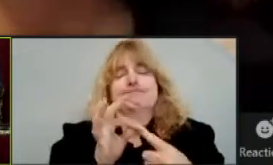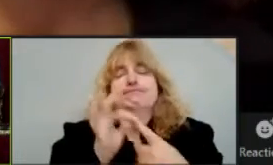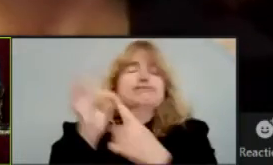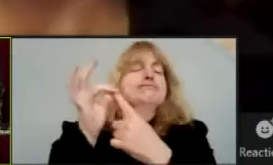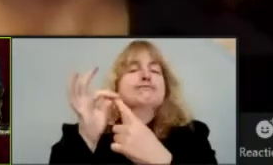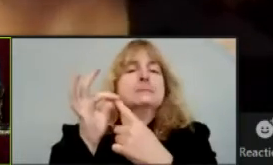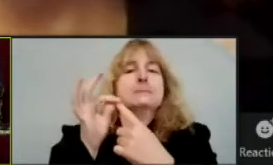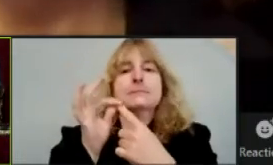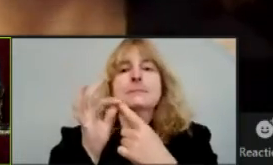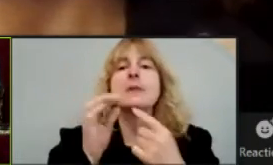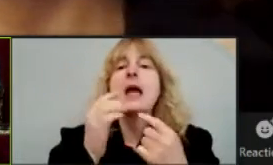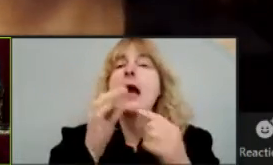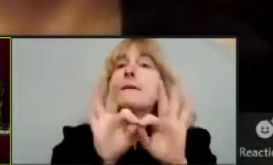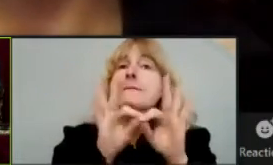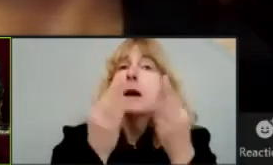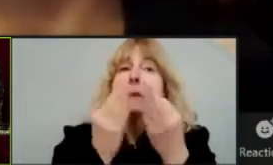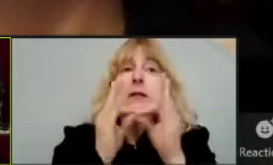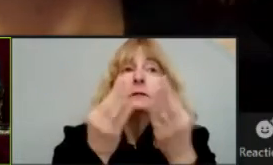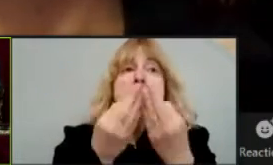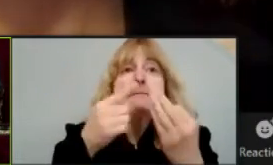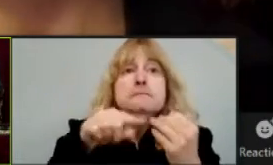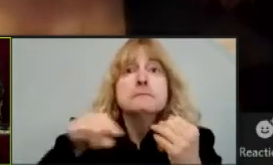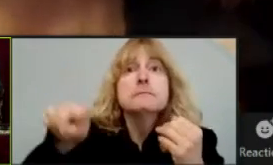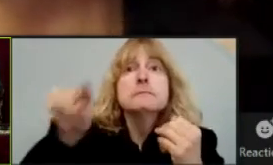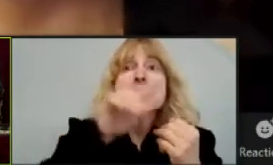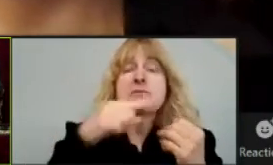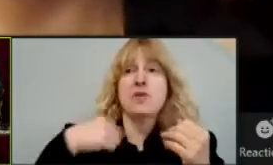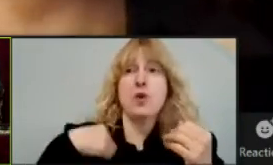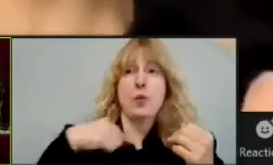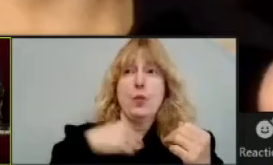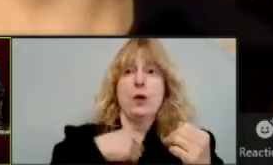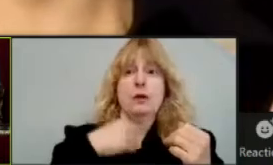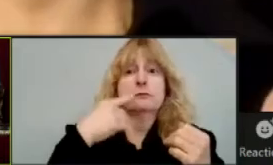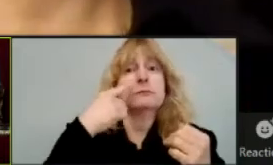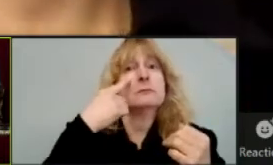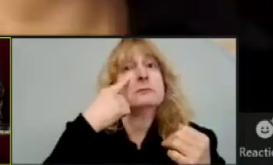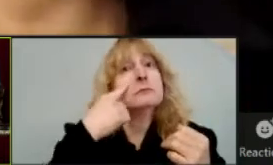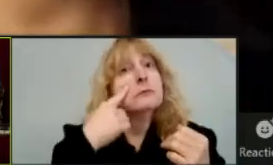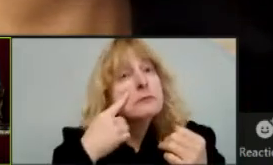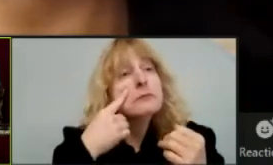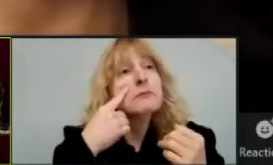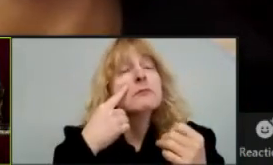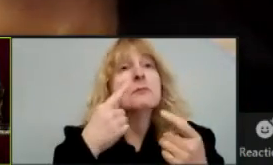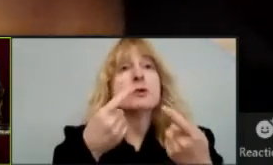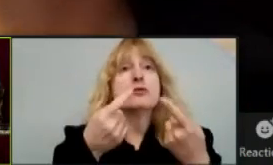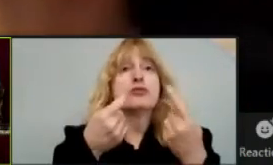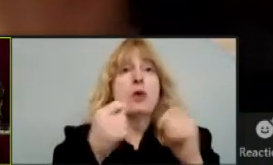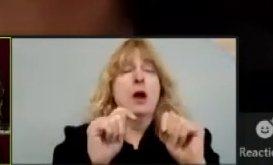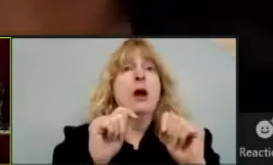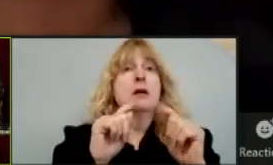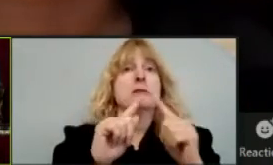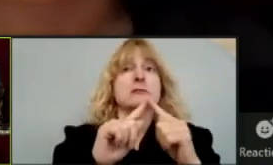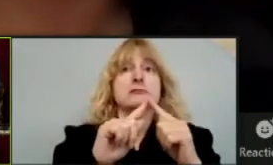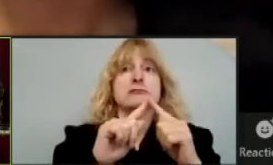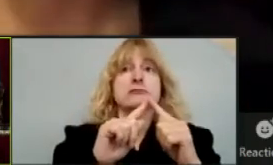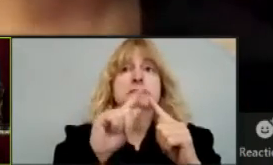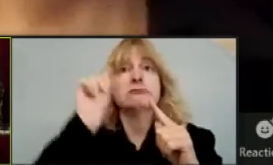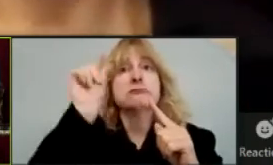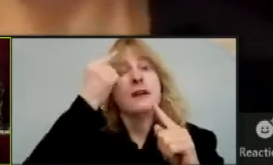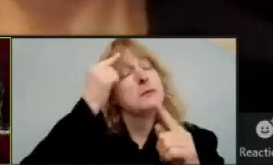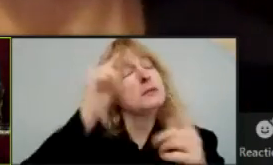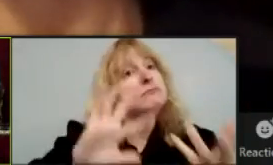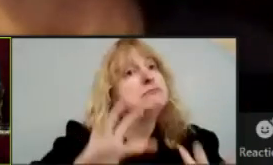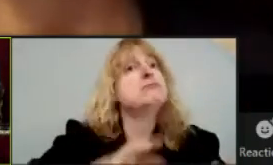Families, we have witnessed an attempted insurrection as of yesterday. And while